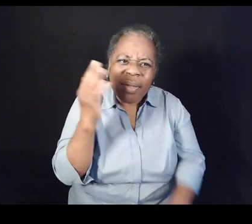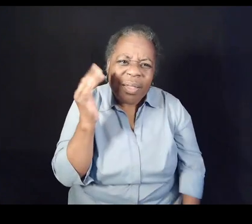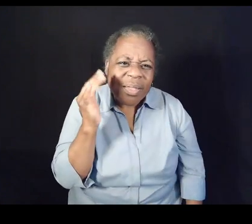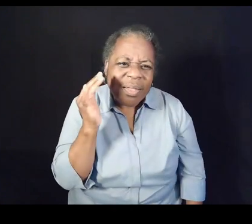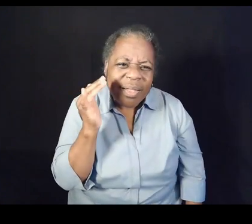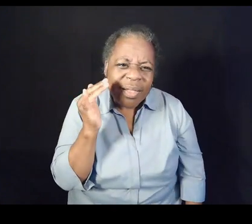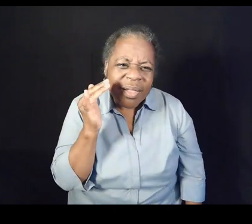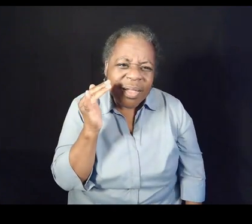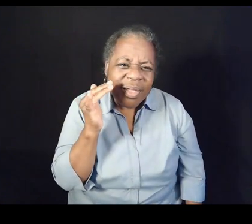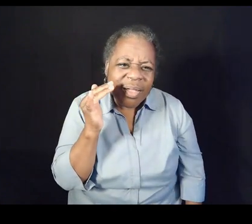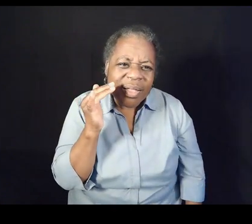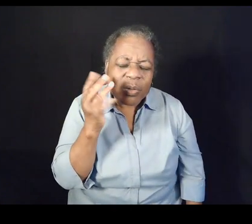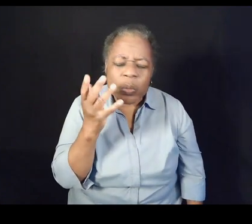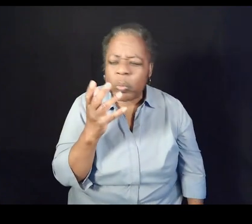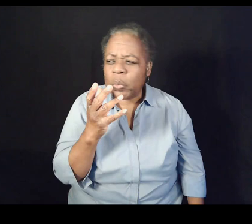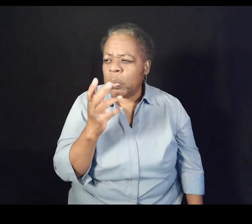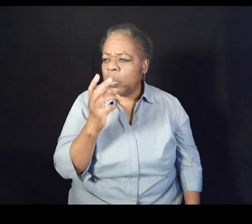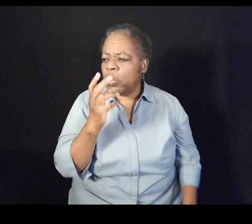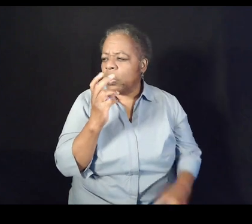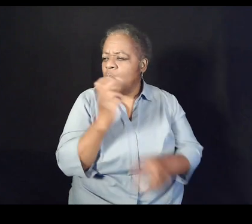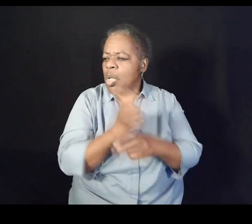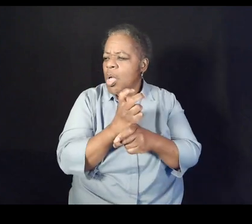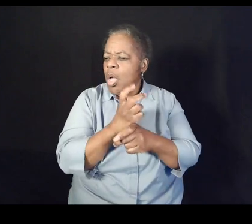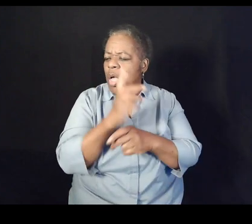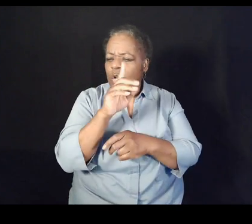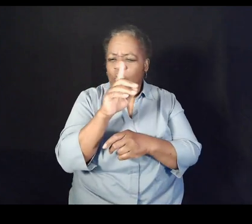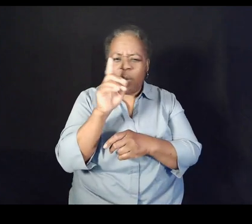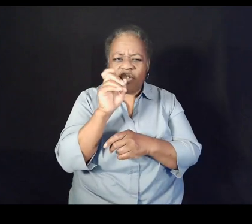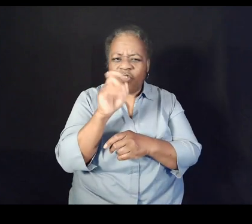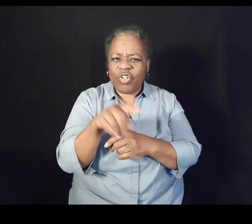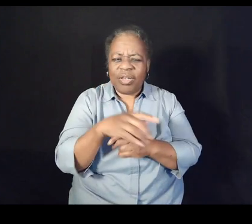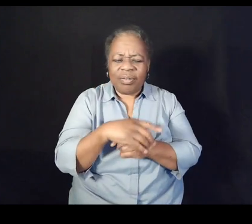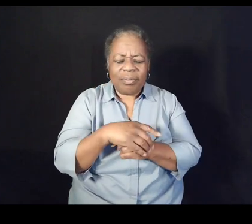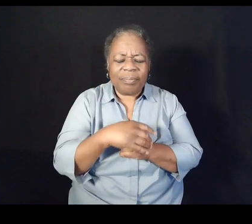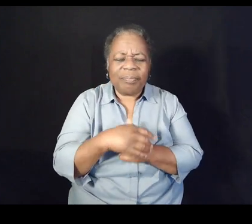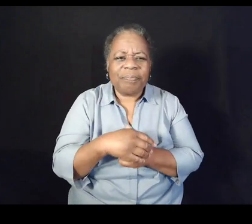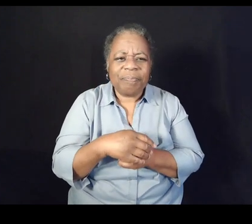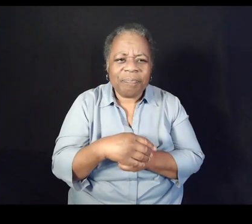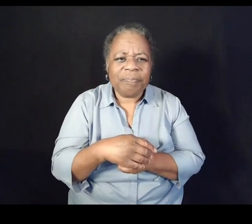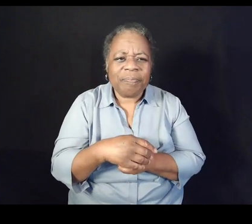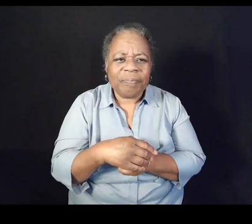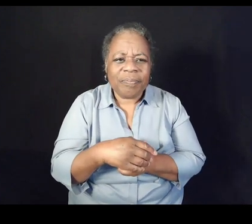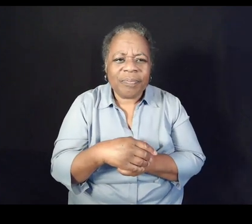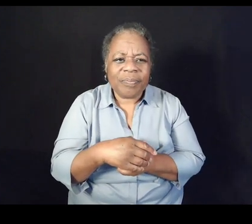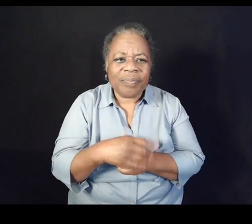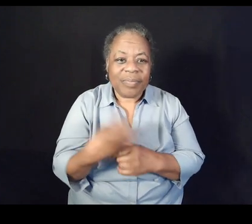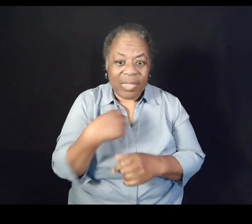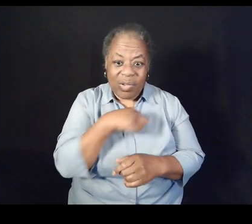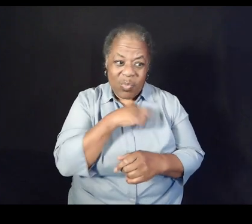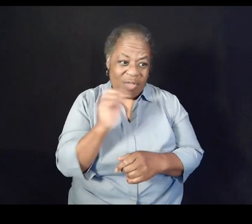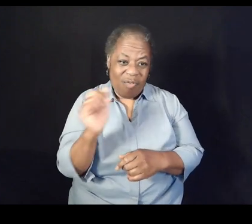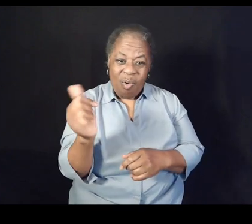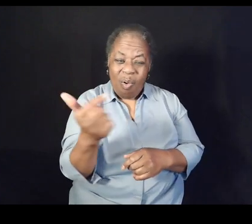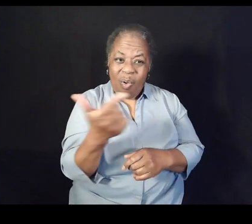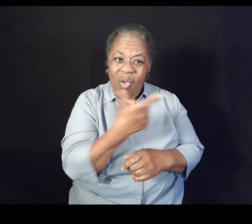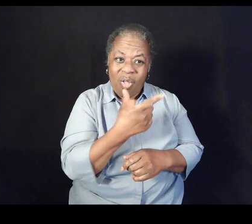It's a troublesome question, not just intellectually, but personally. We've all been touched by evil and